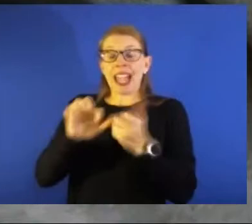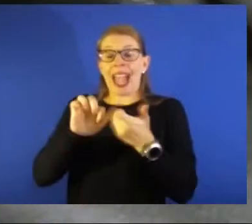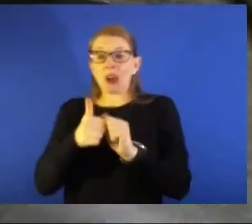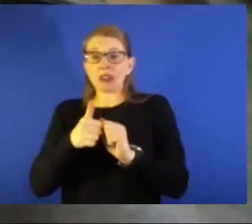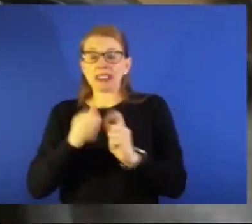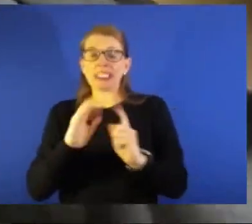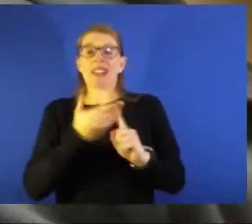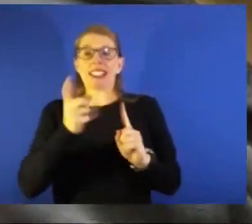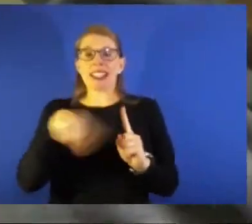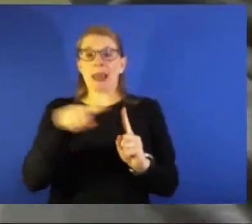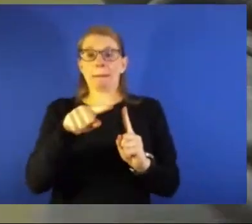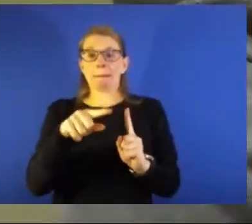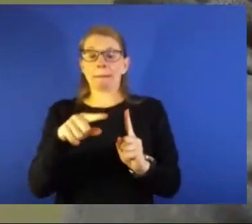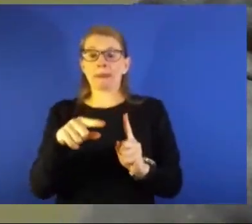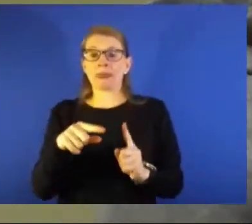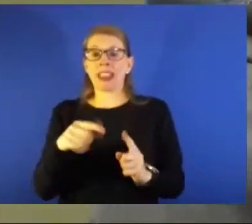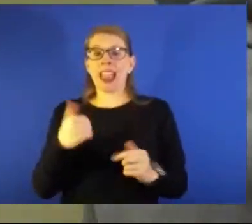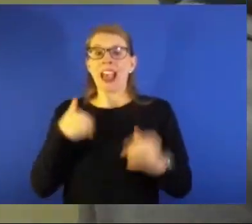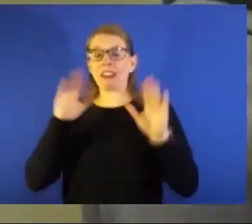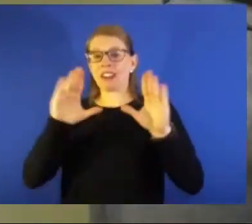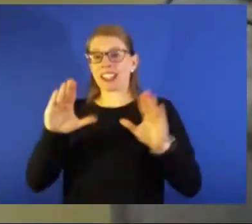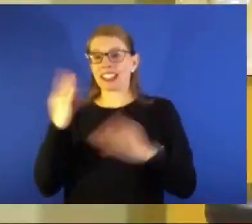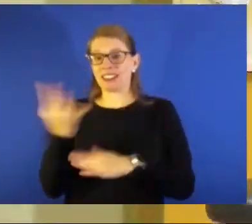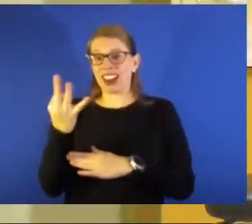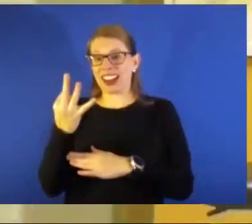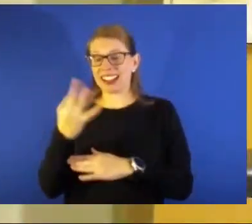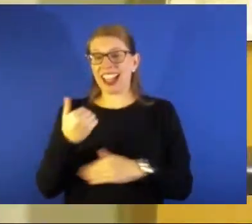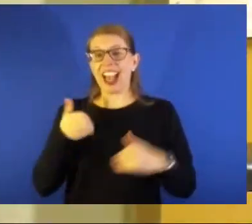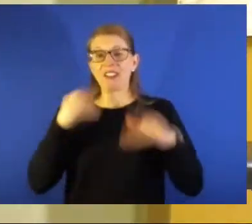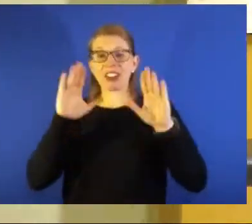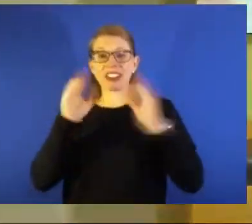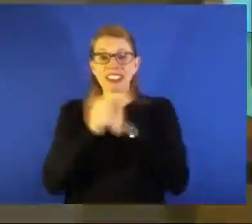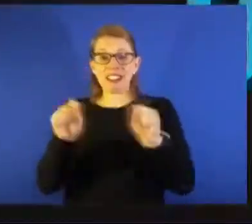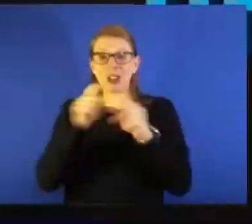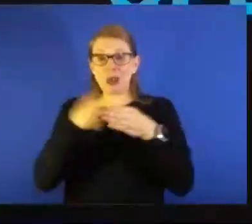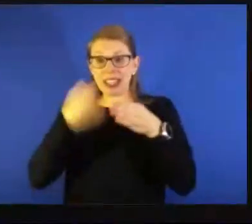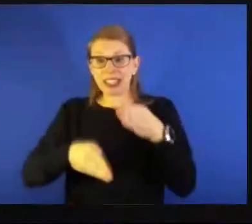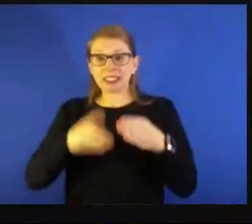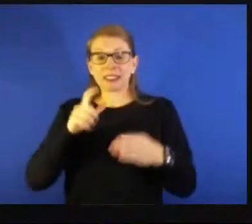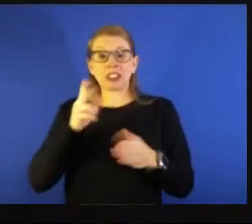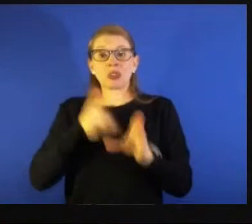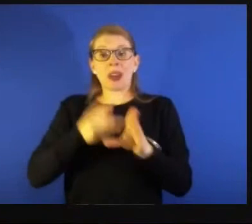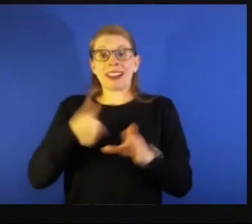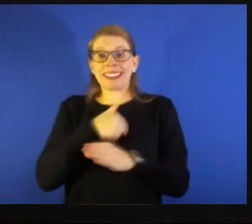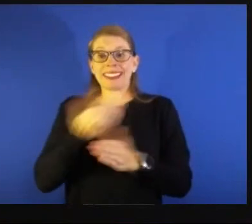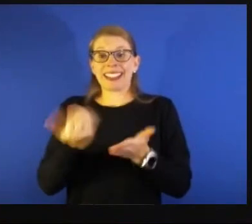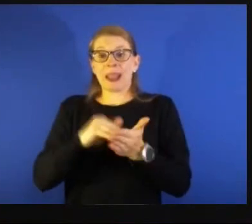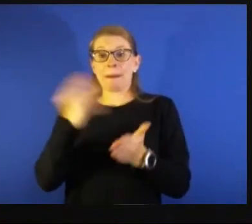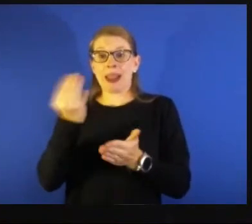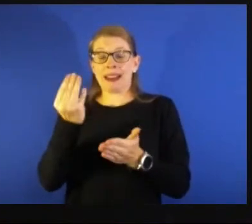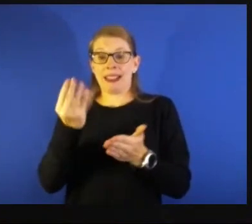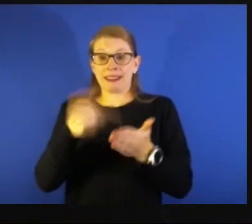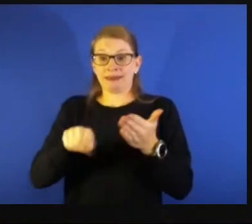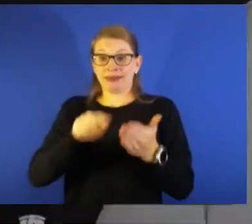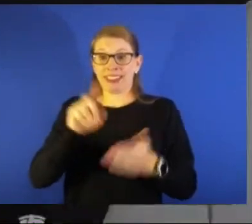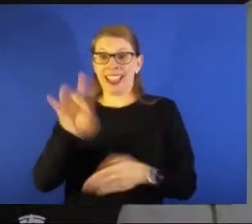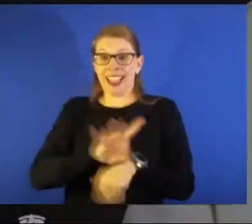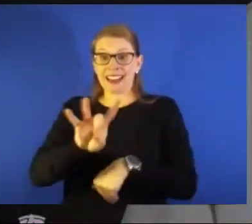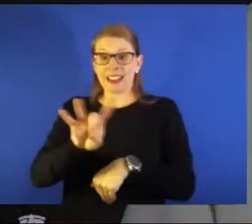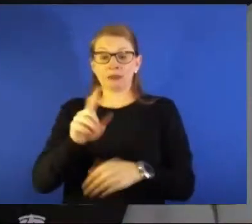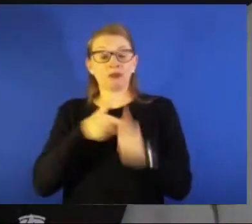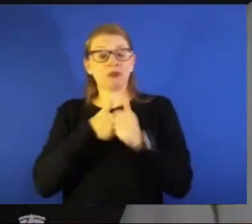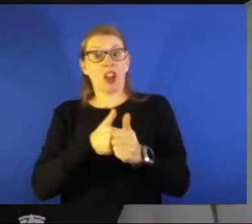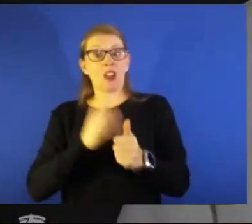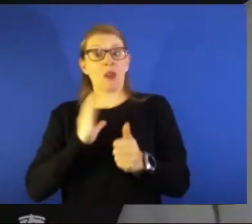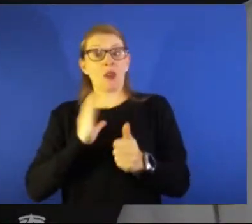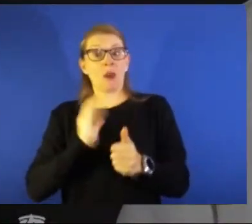arm. Have a fantastic Friday and a great safe weekend. Meet us back here Monday at 8. Subscribe to our morning medical update and open